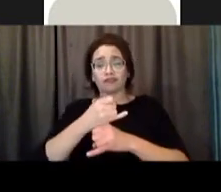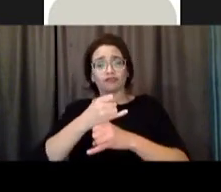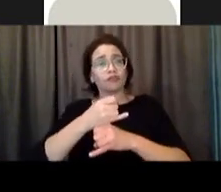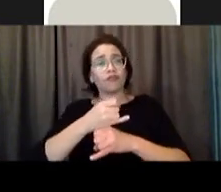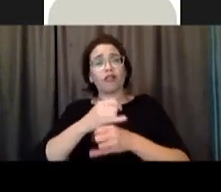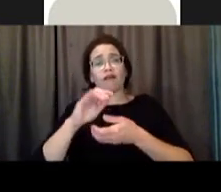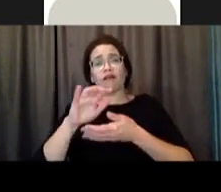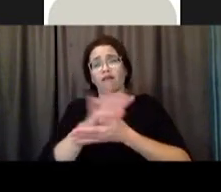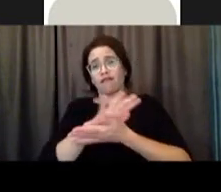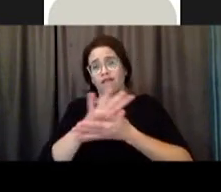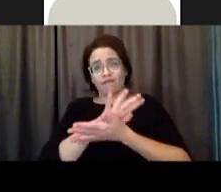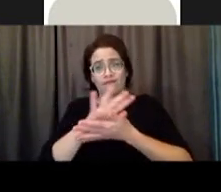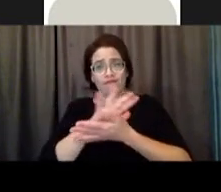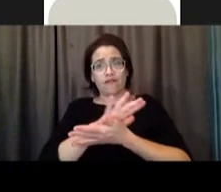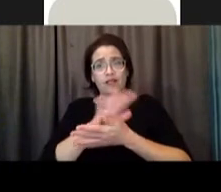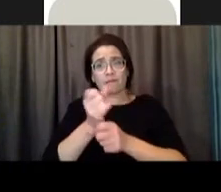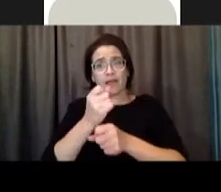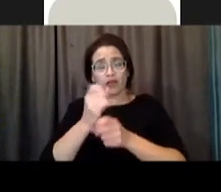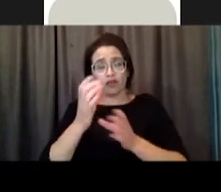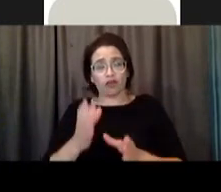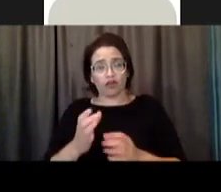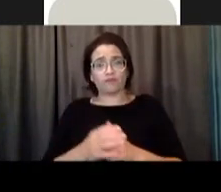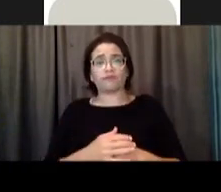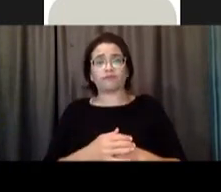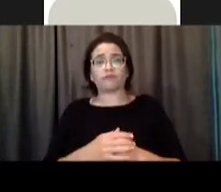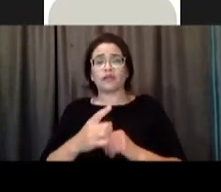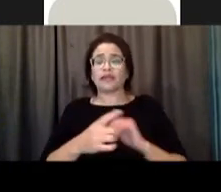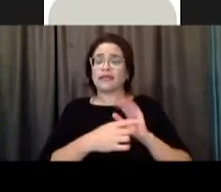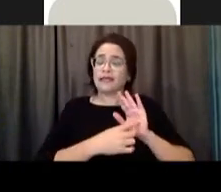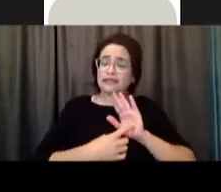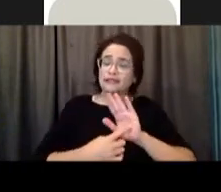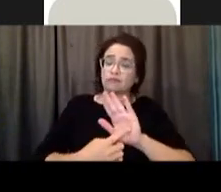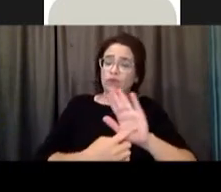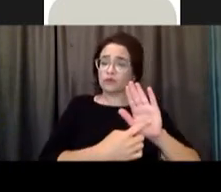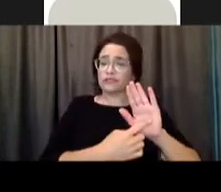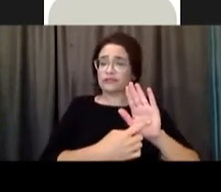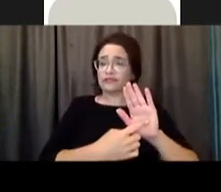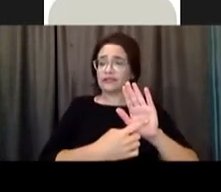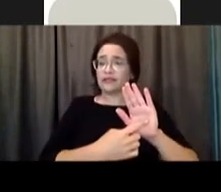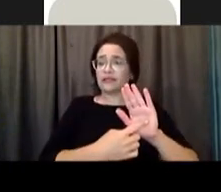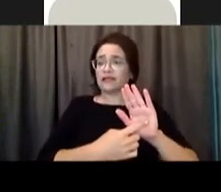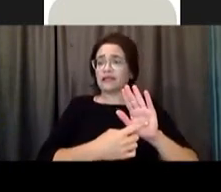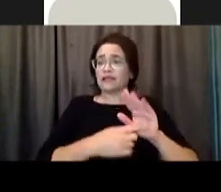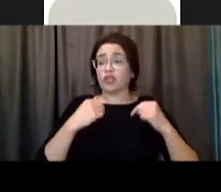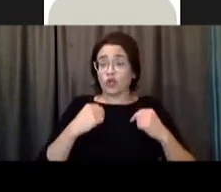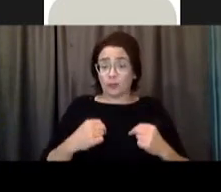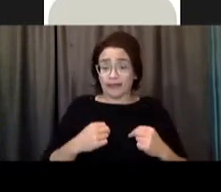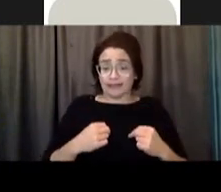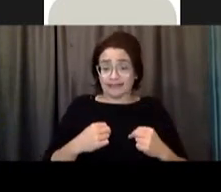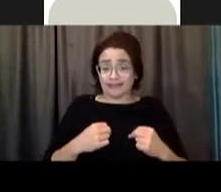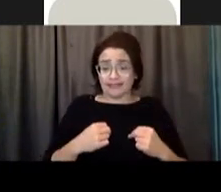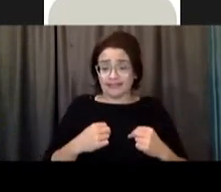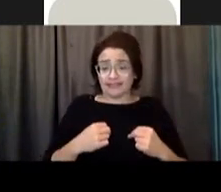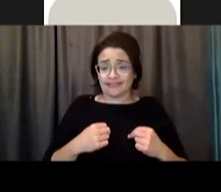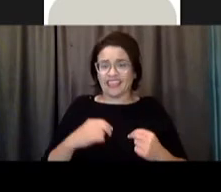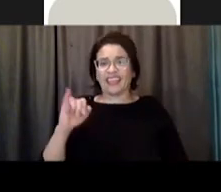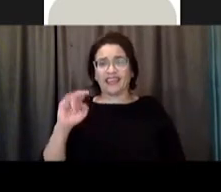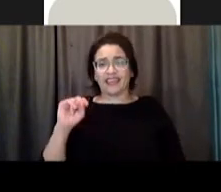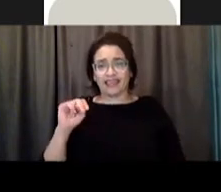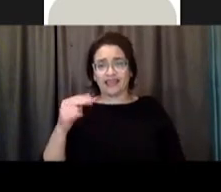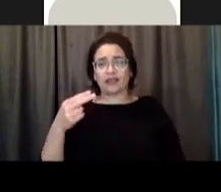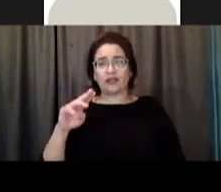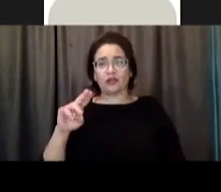to, in his own words, exposing man's inhumanity to man. Particularly with his